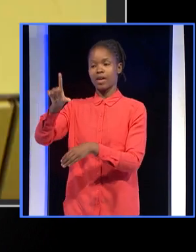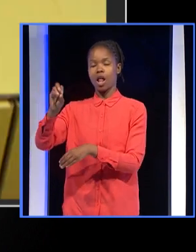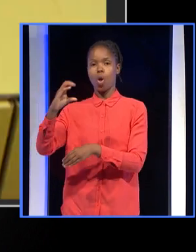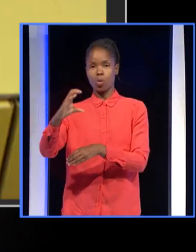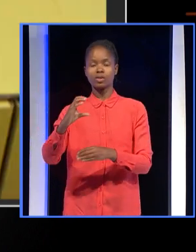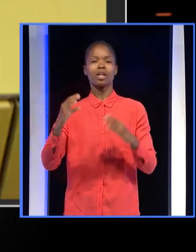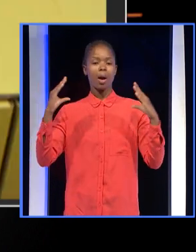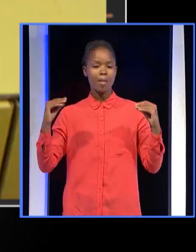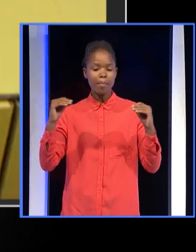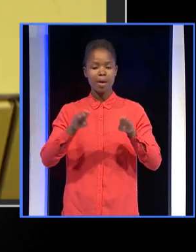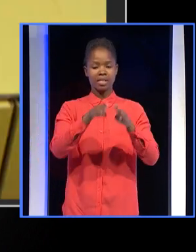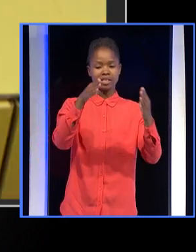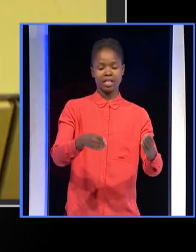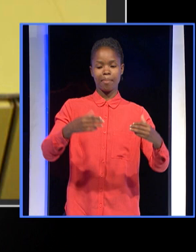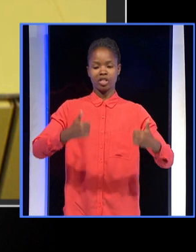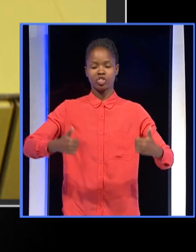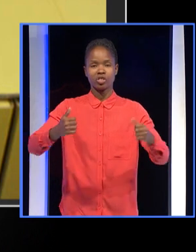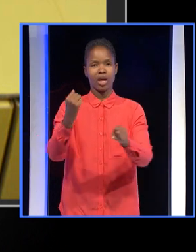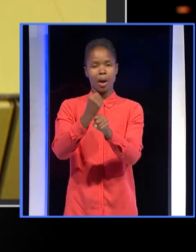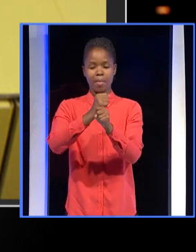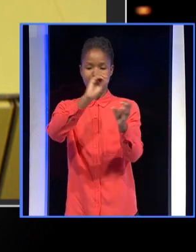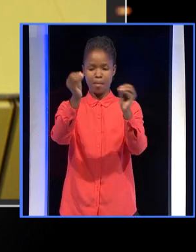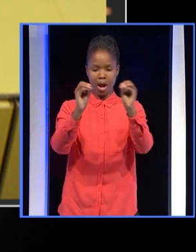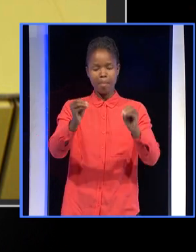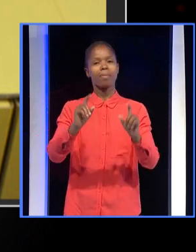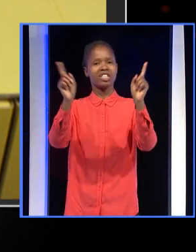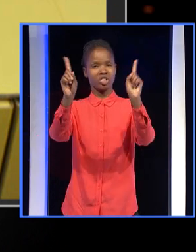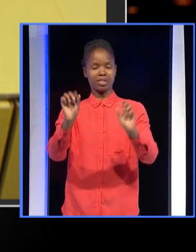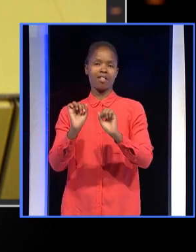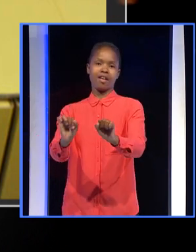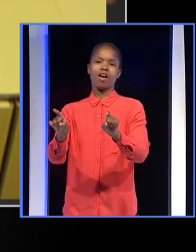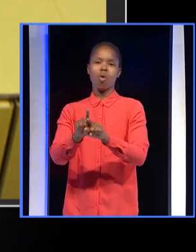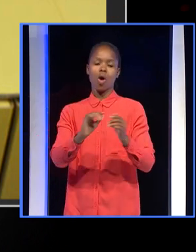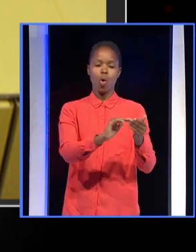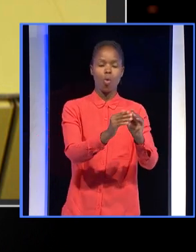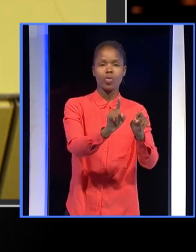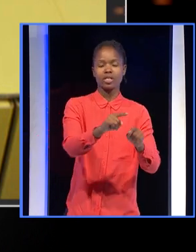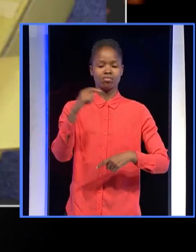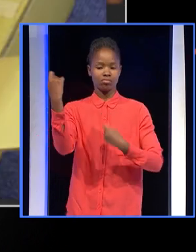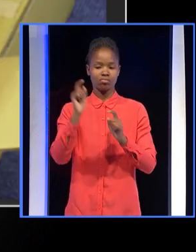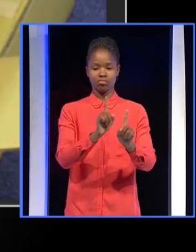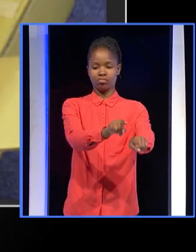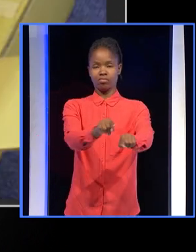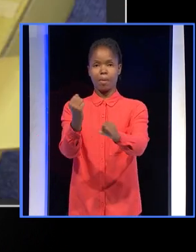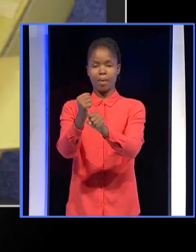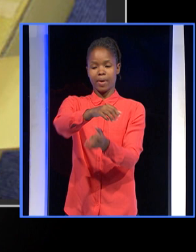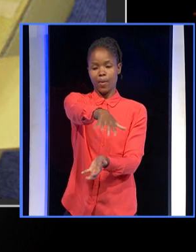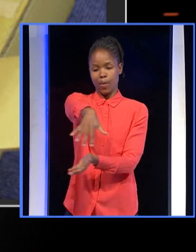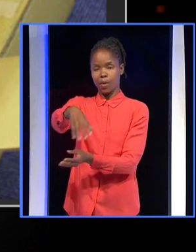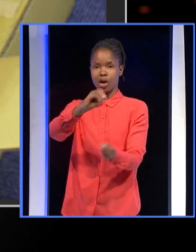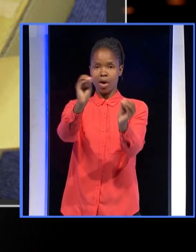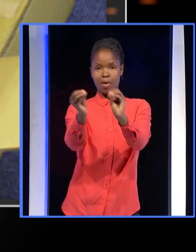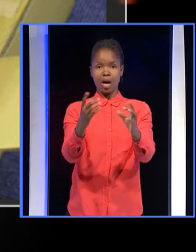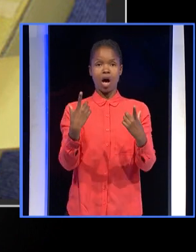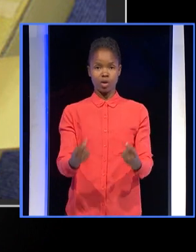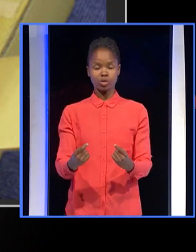bedding, furniture, and materials that will be provided at the Olympic and Paralympic villages for the duration of the Games. The